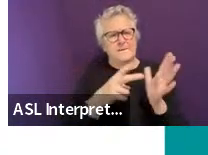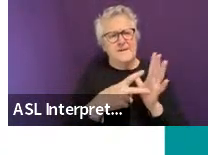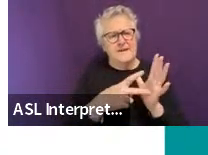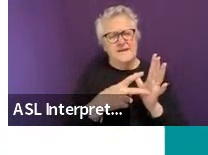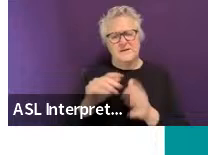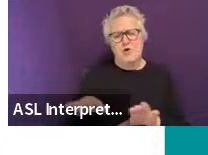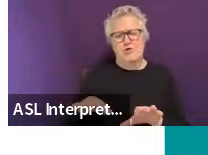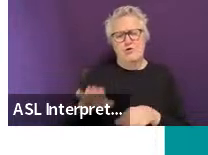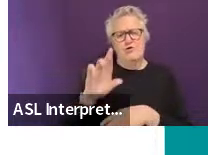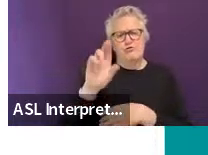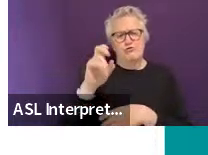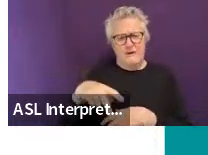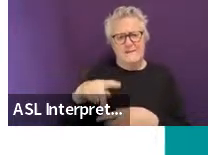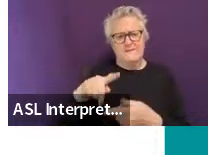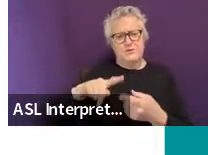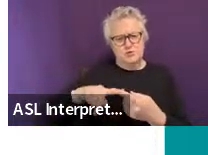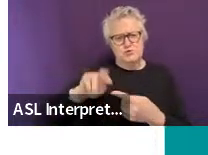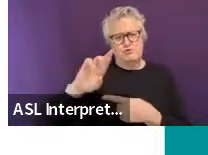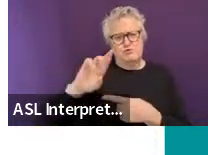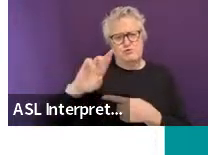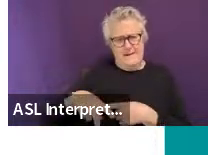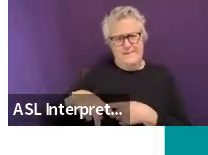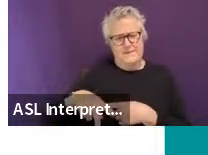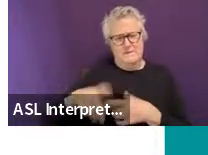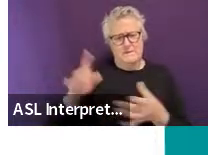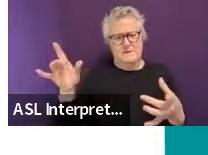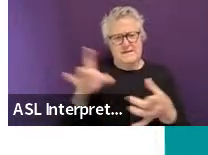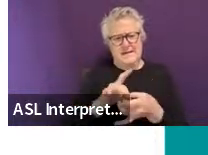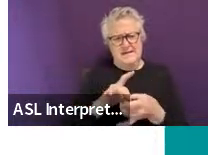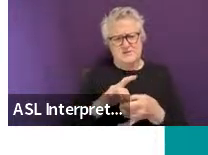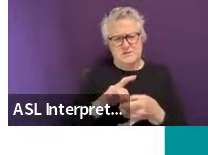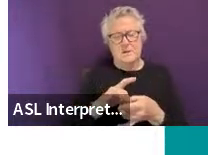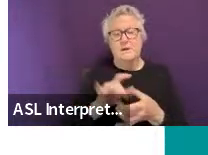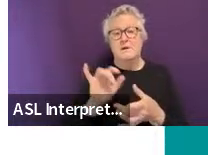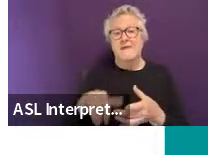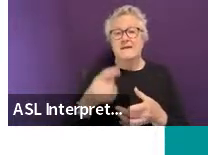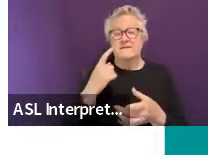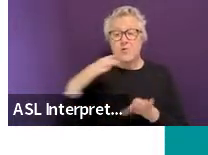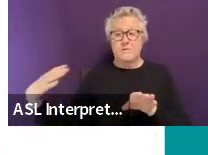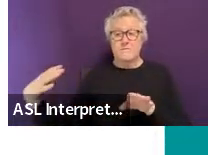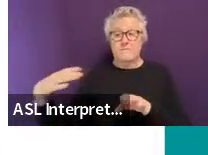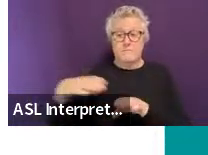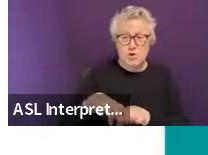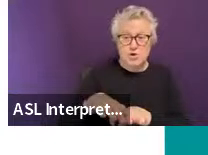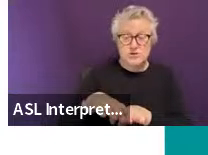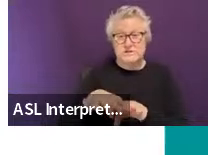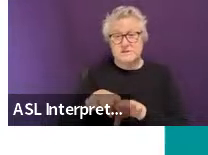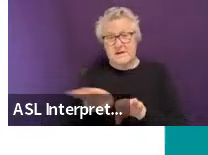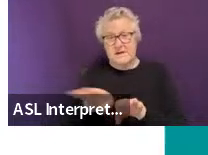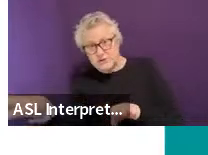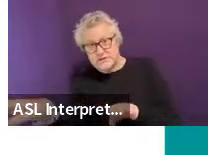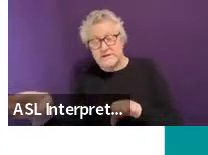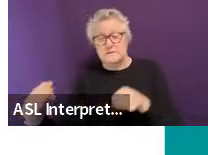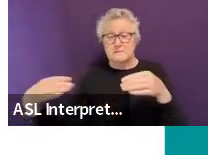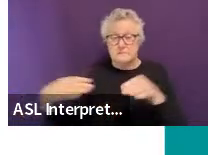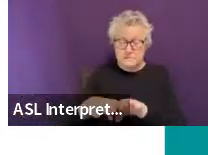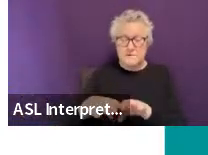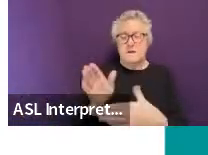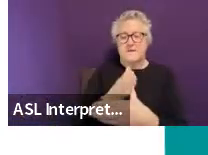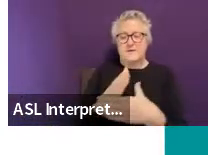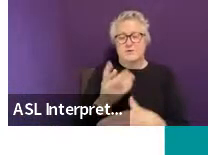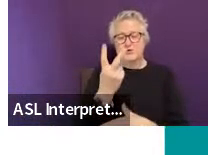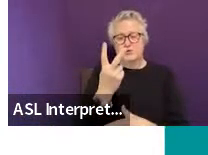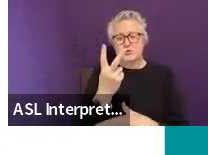connections to facilitate acceleration, deceleration, weaving, merging, and diverging automobiles and trucks between 2 or more interchanges. We've got